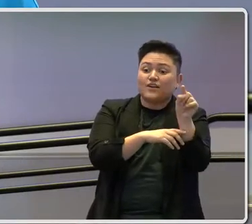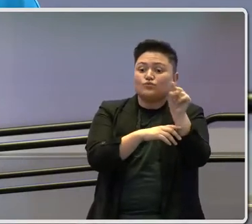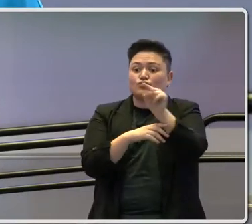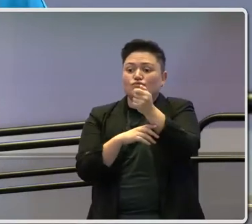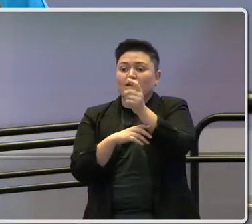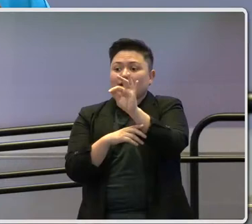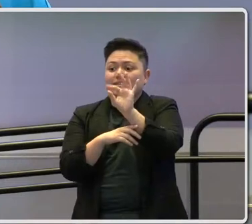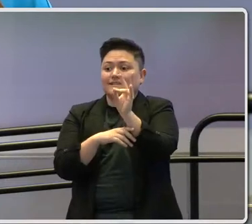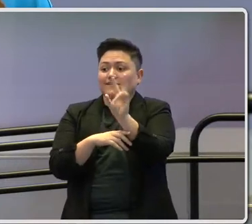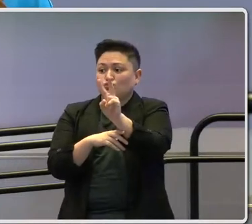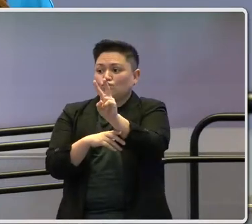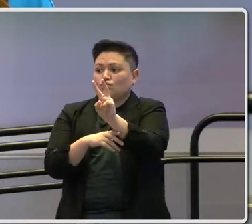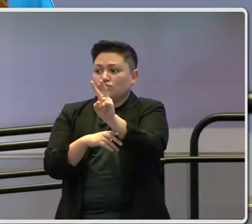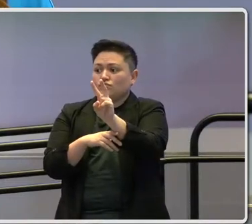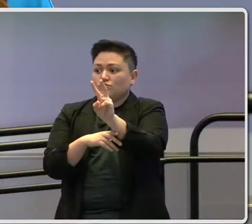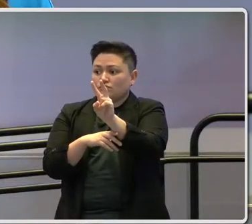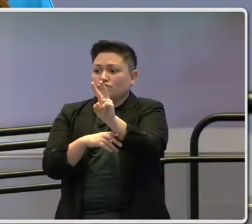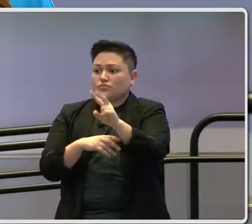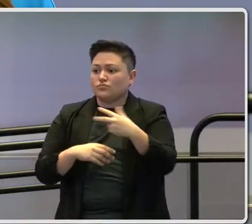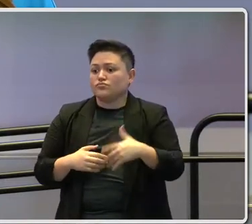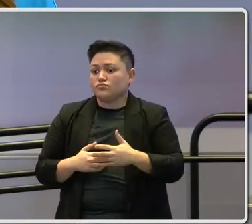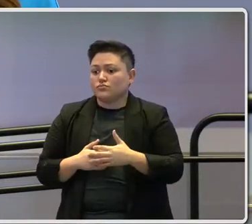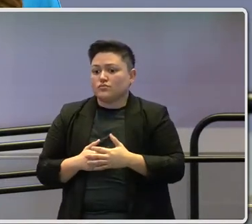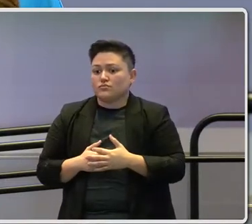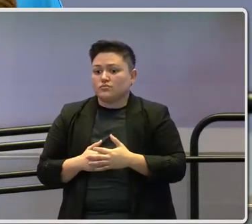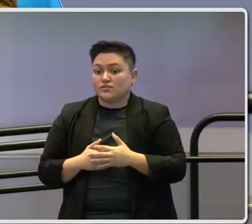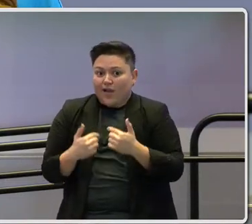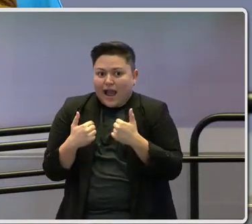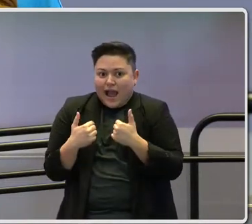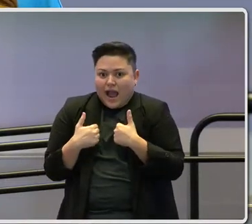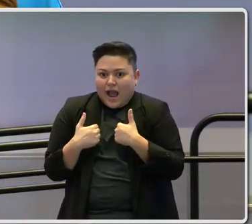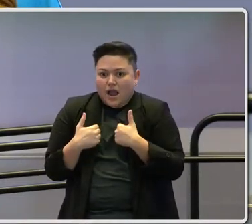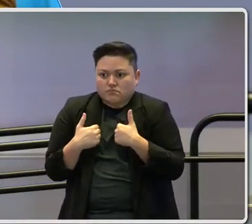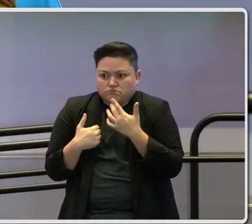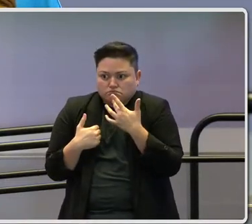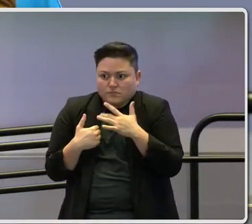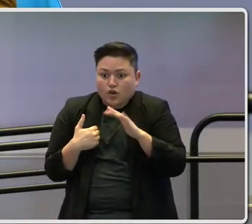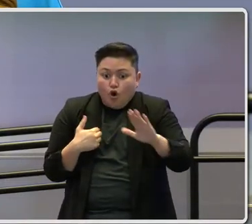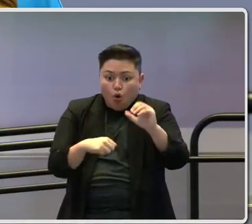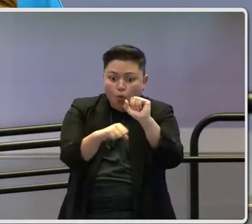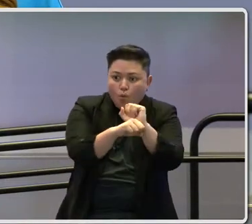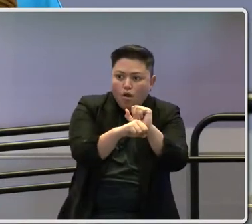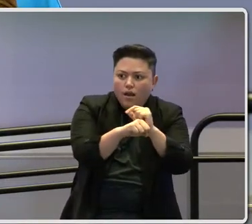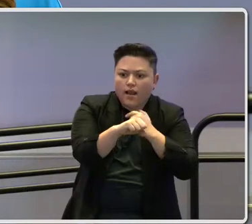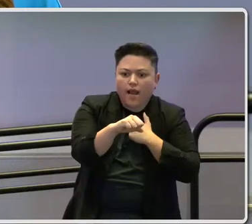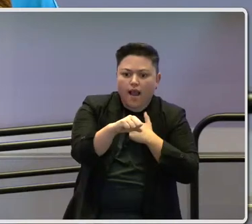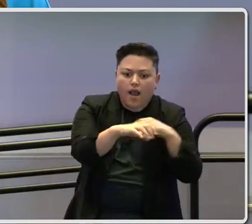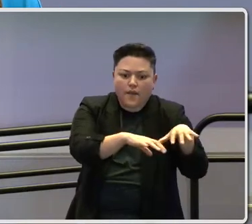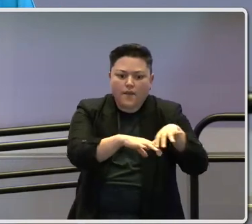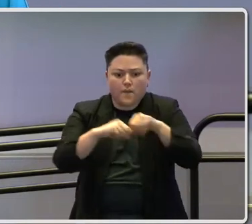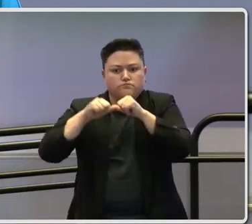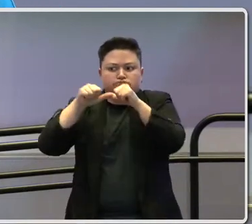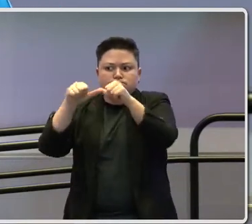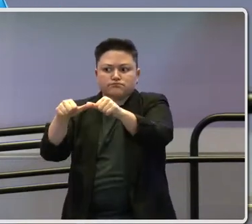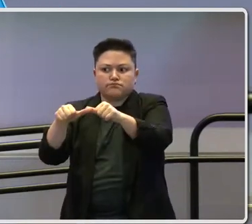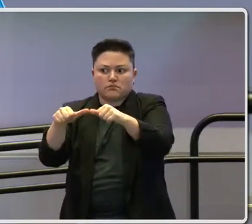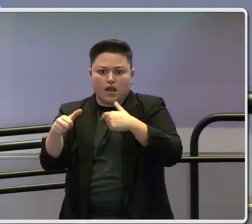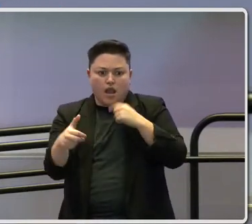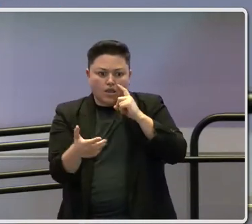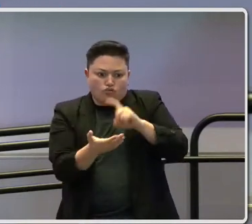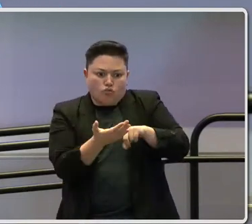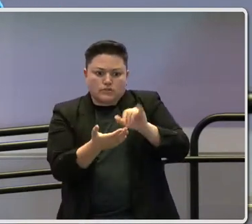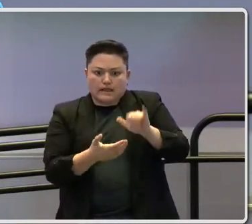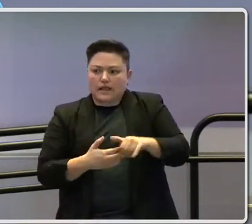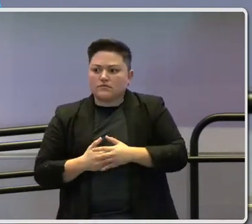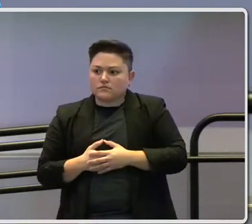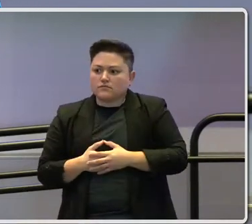1972. I stand here on her shoulders, and I acknowledge that. But I